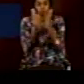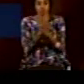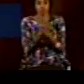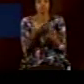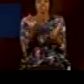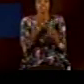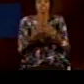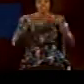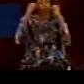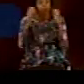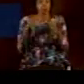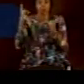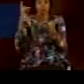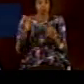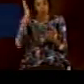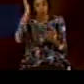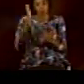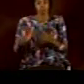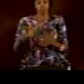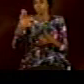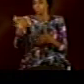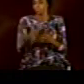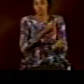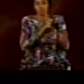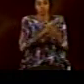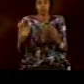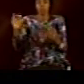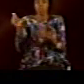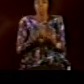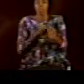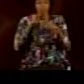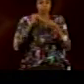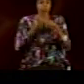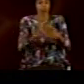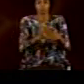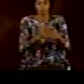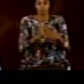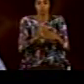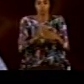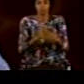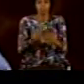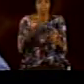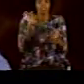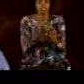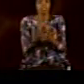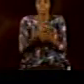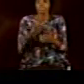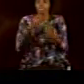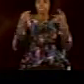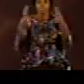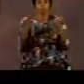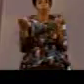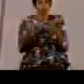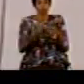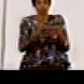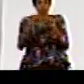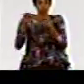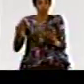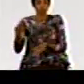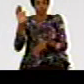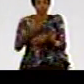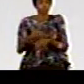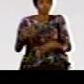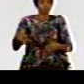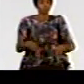smash through every obstacle, every hindrance, every barricade that the enemy may think to erect in the way of